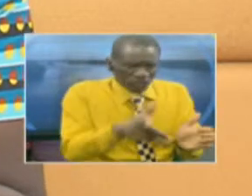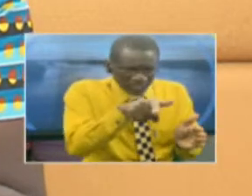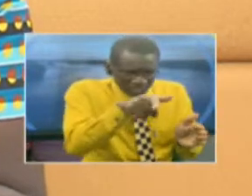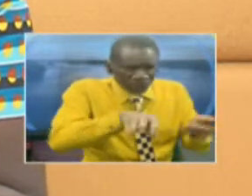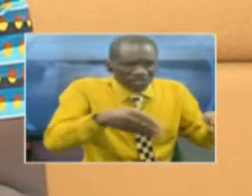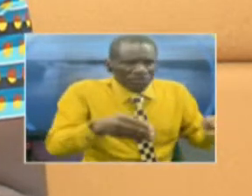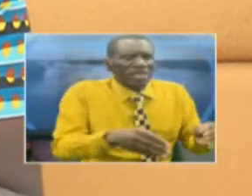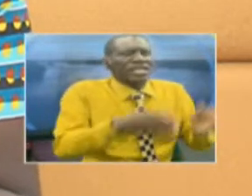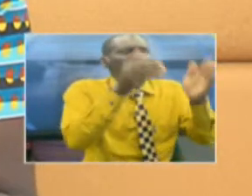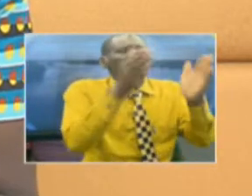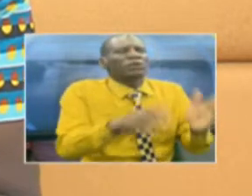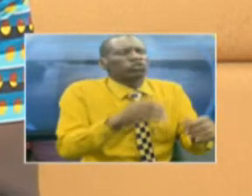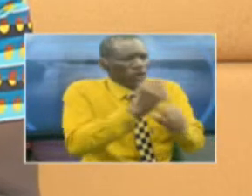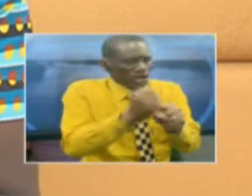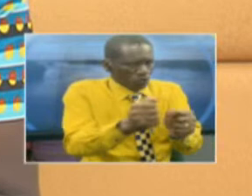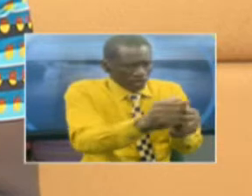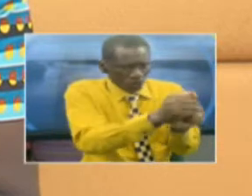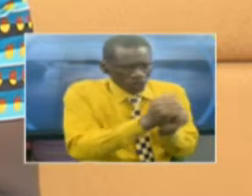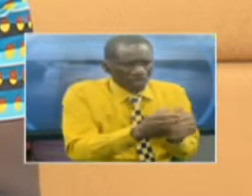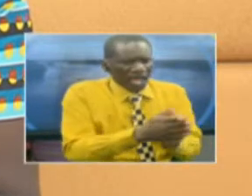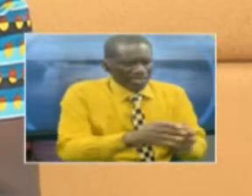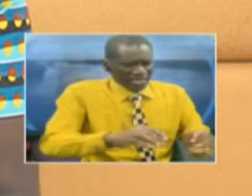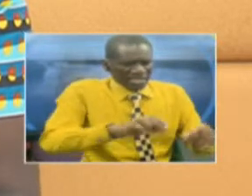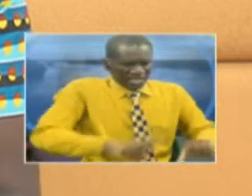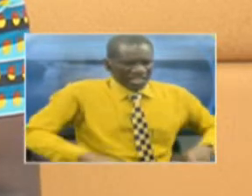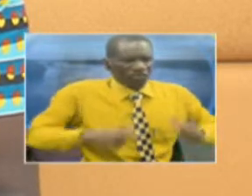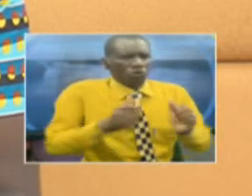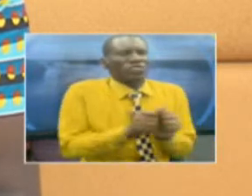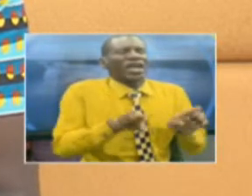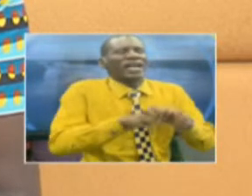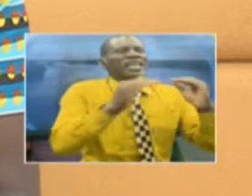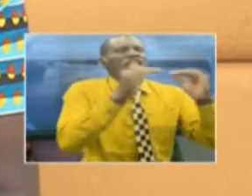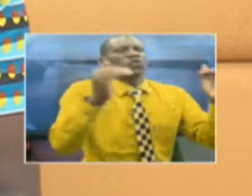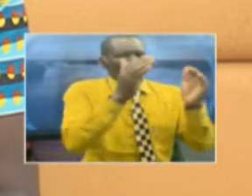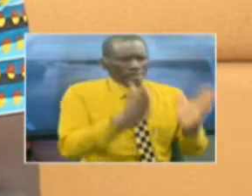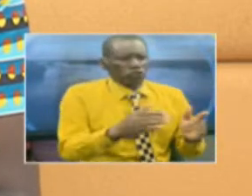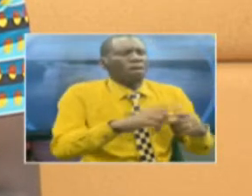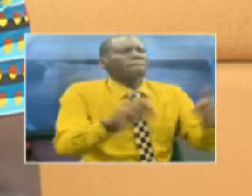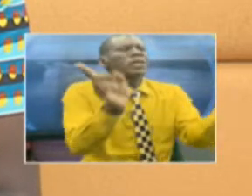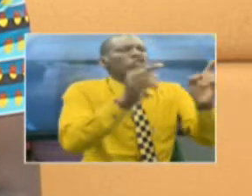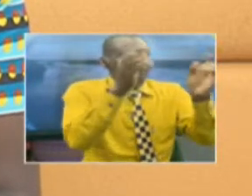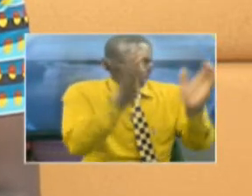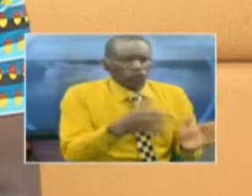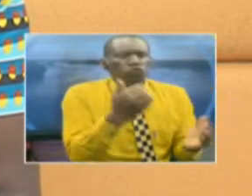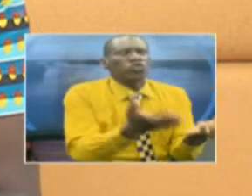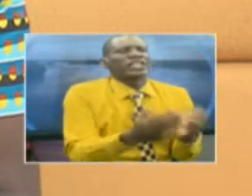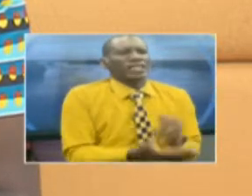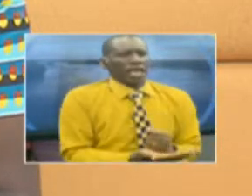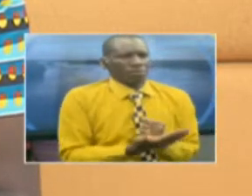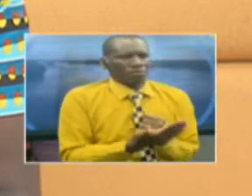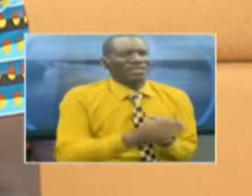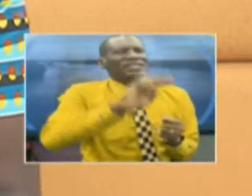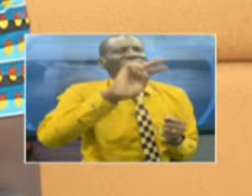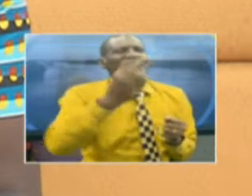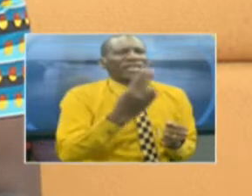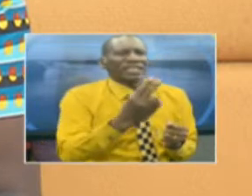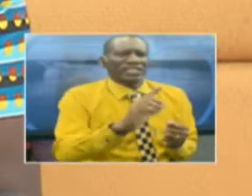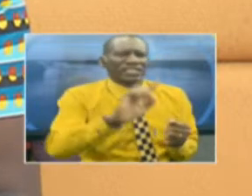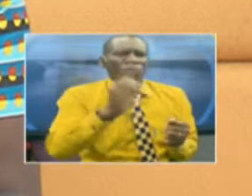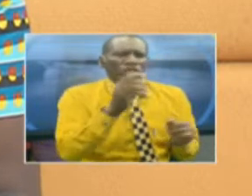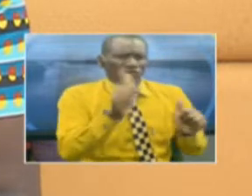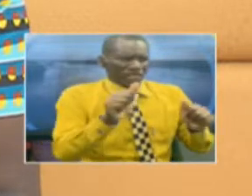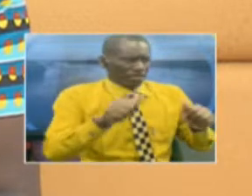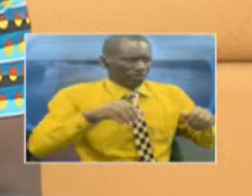with as an equal partner and not as a person you need to help or fix. Now, the second one is the one that can tire